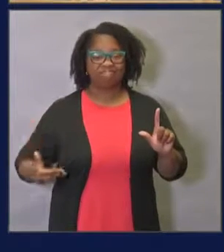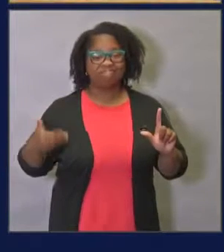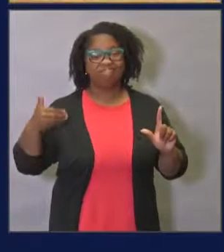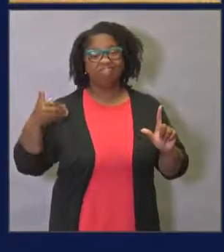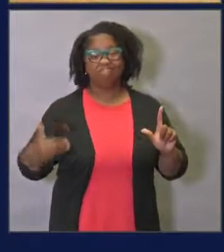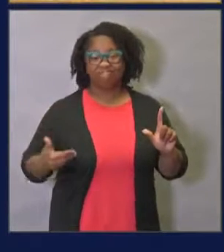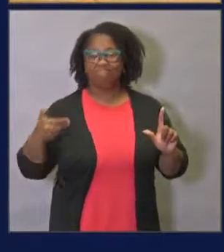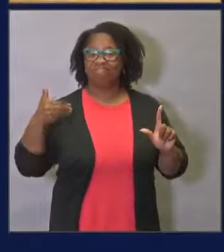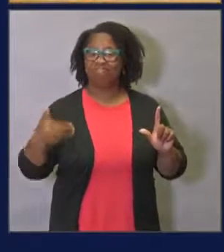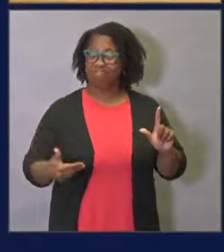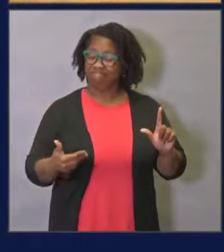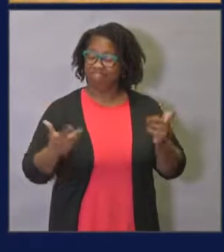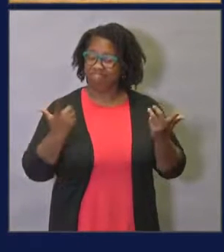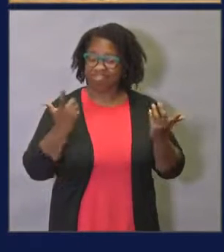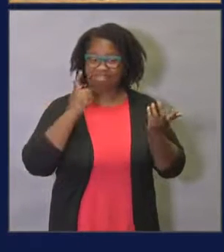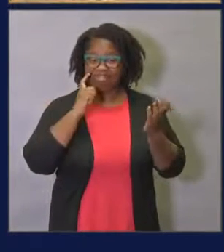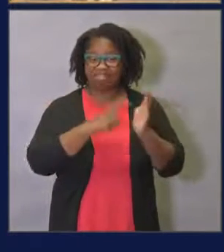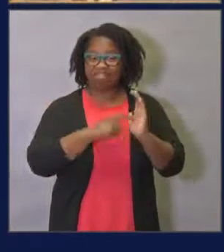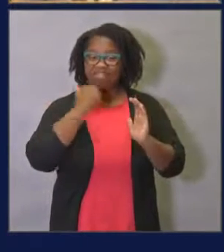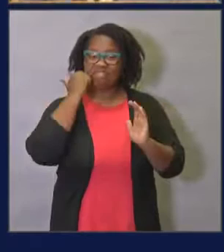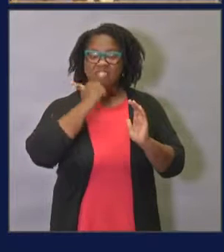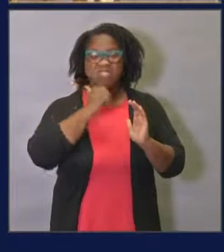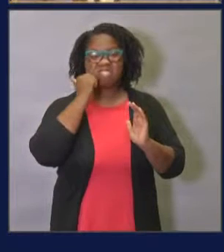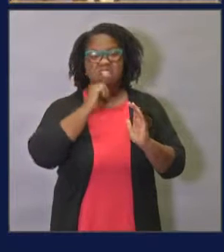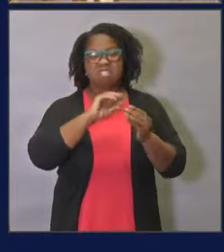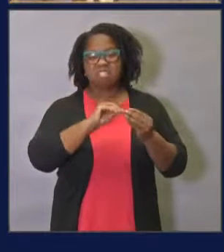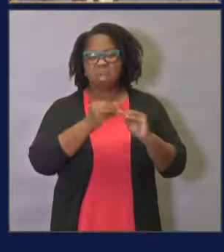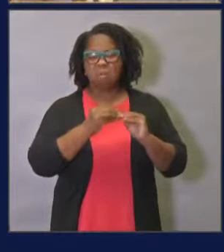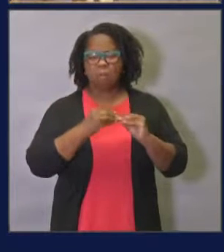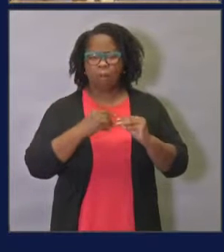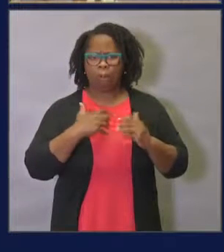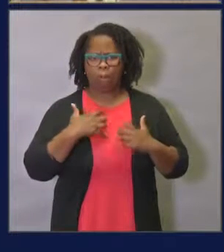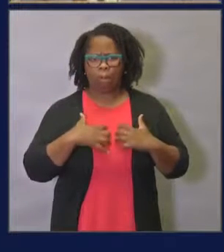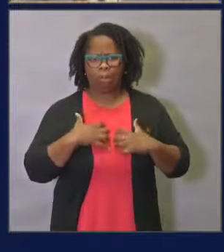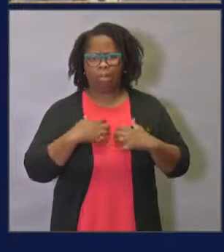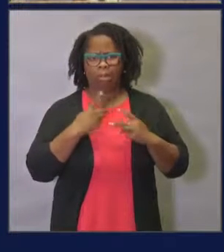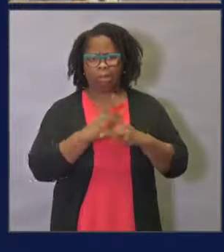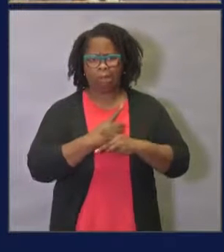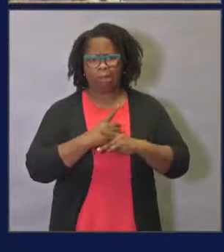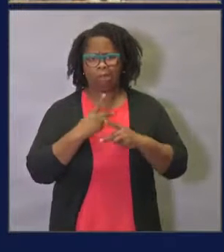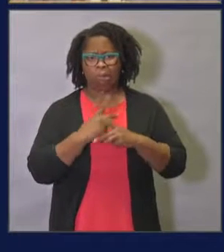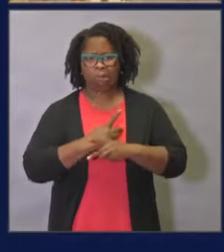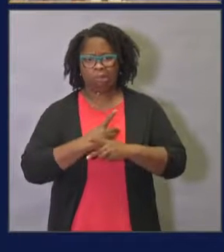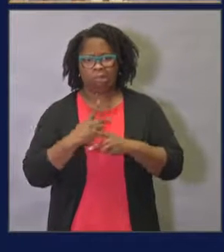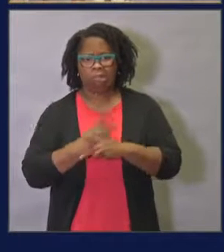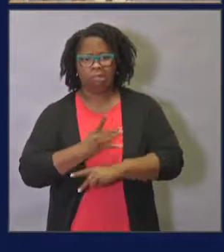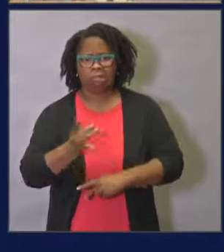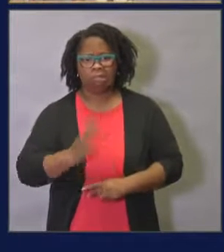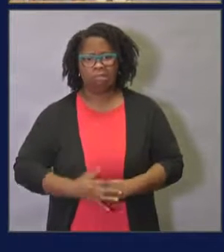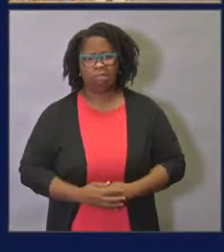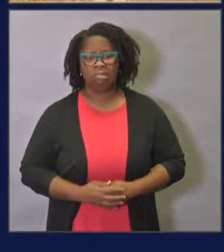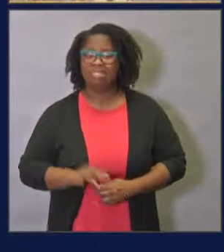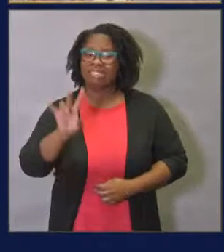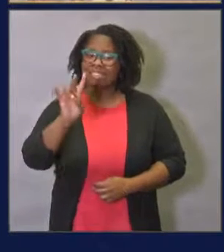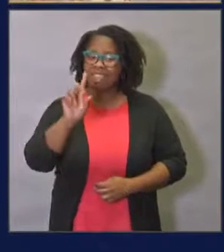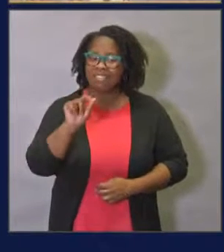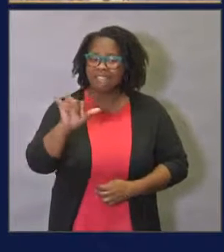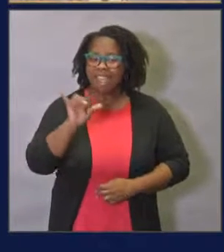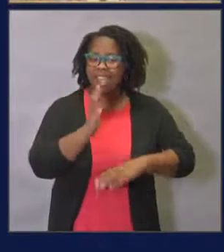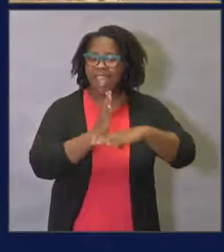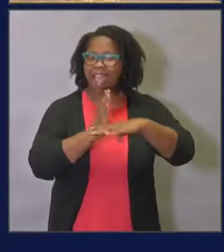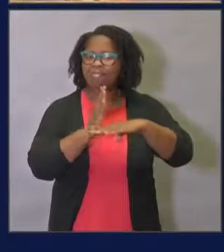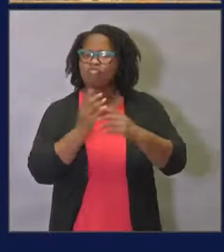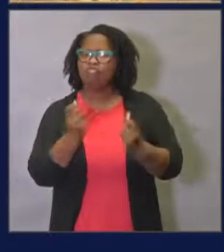each day the numbers on it become more and more distressing. The slide shows the 7-day average daily number of